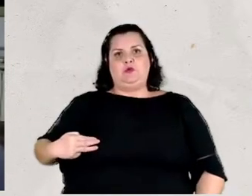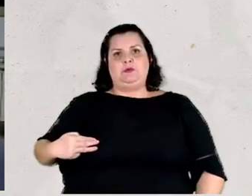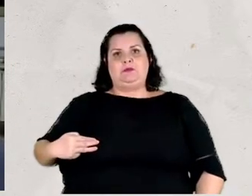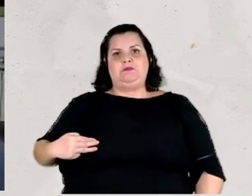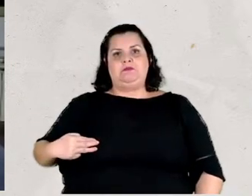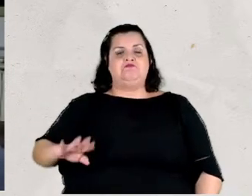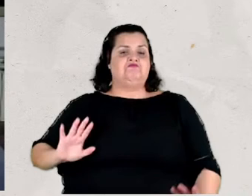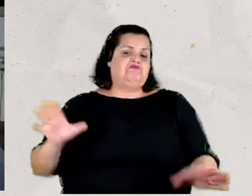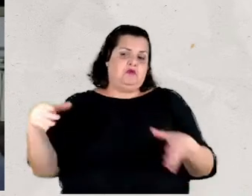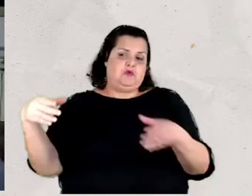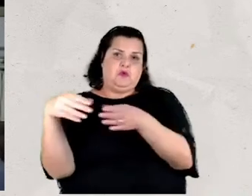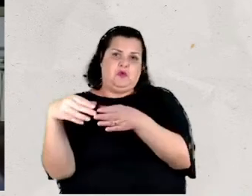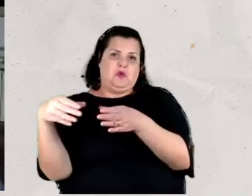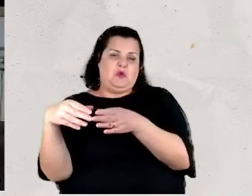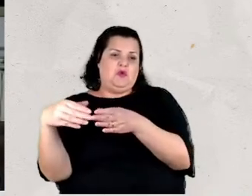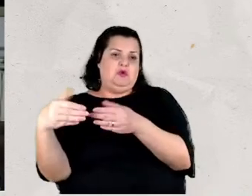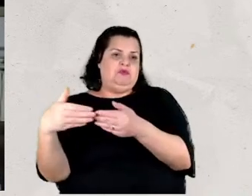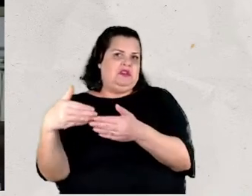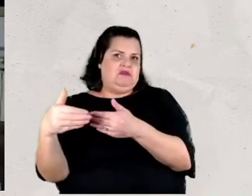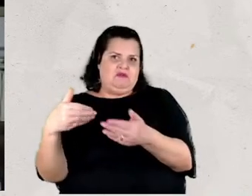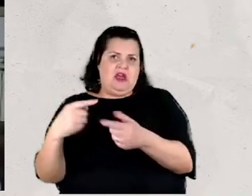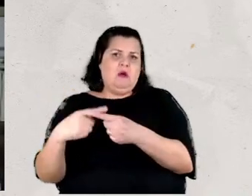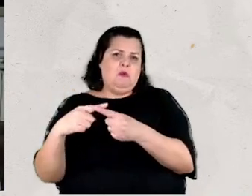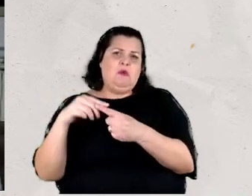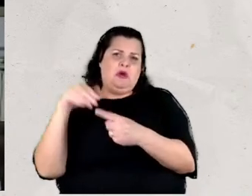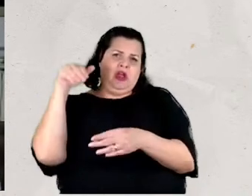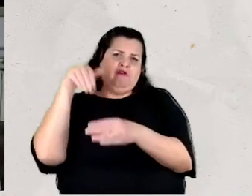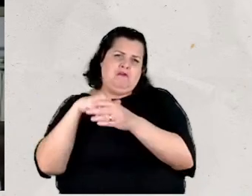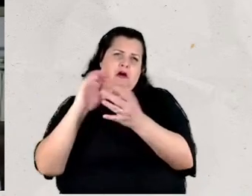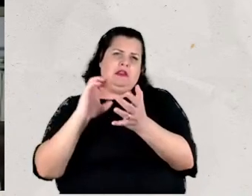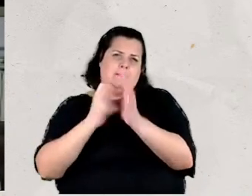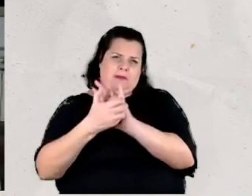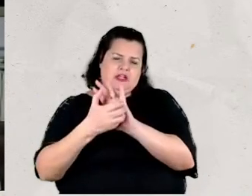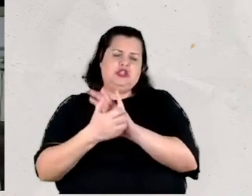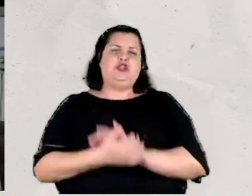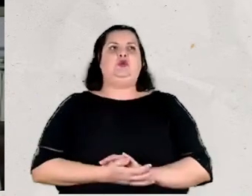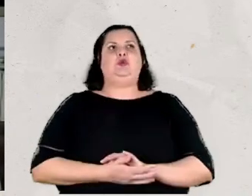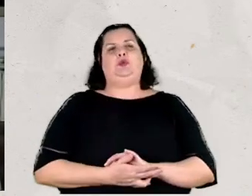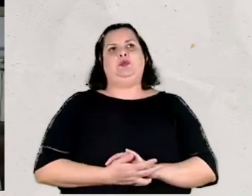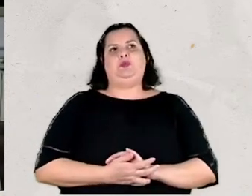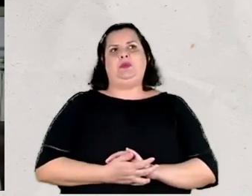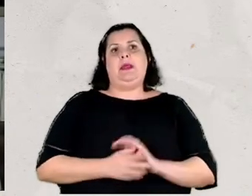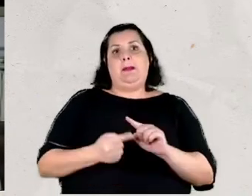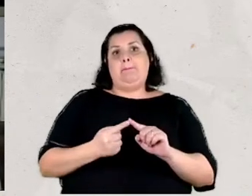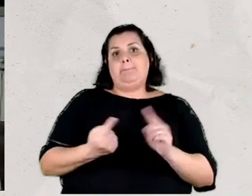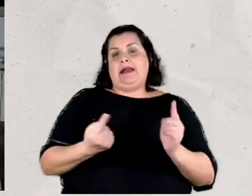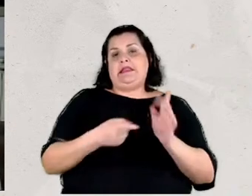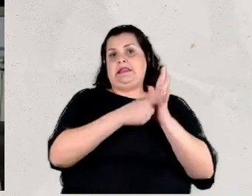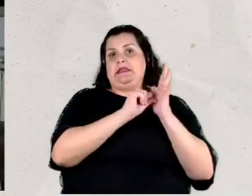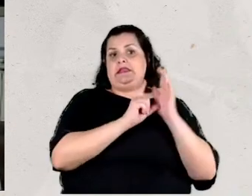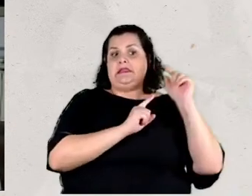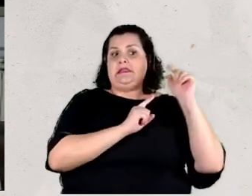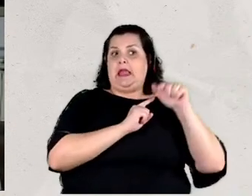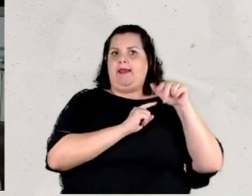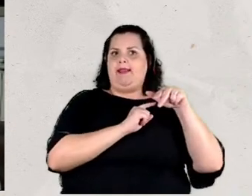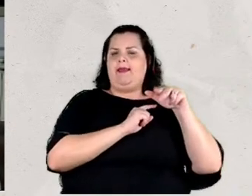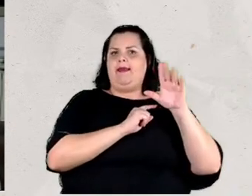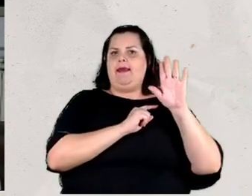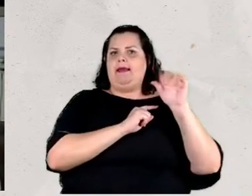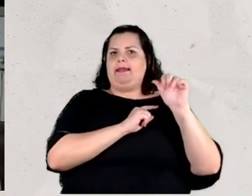20, 30 points. Now he's leading by 8 or 9 points. So I'm hoping that Biden's visit